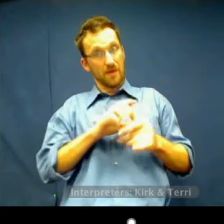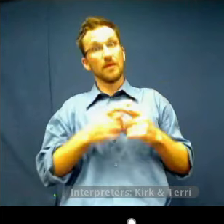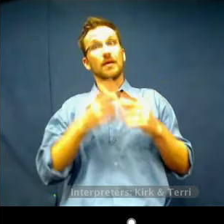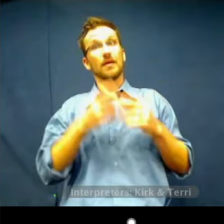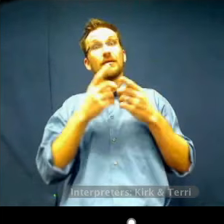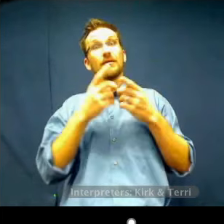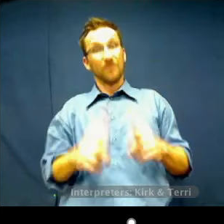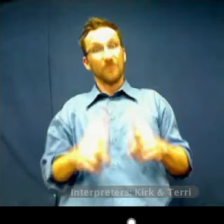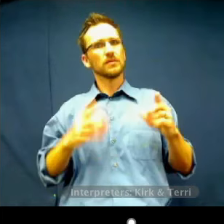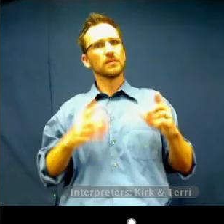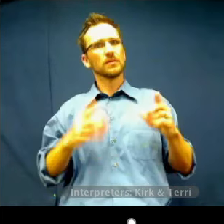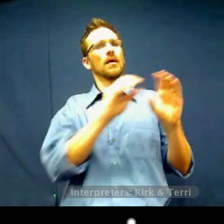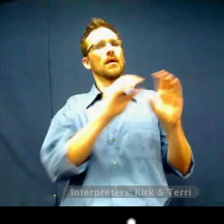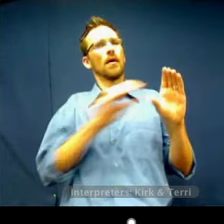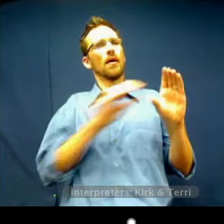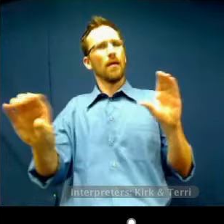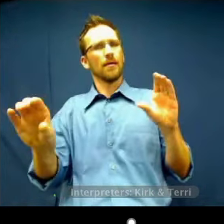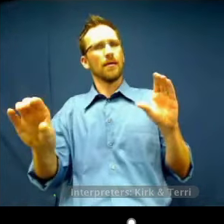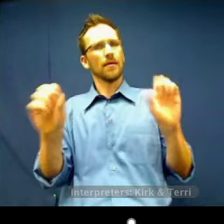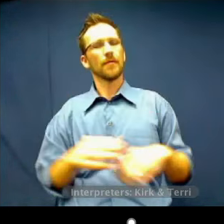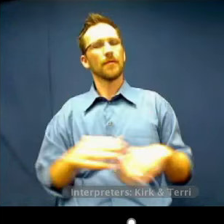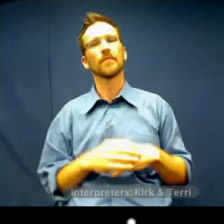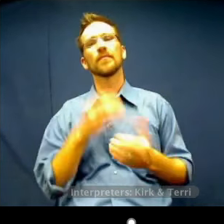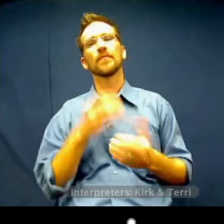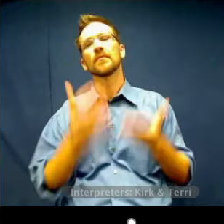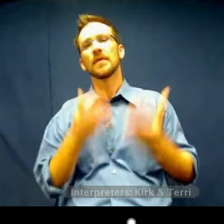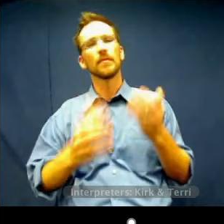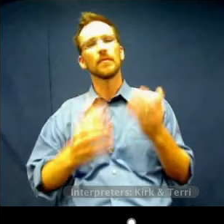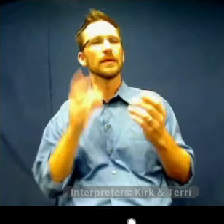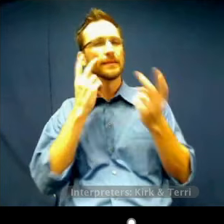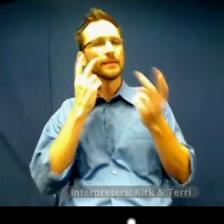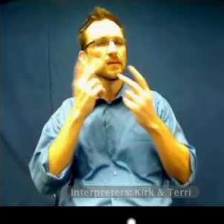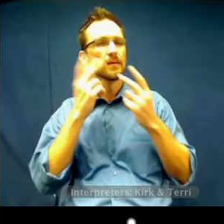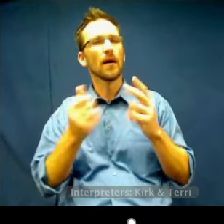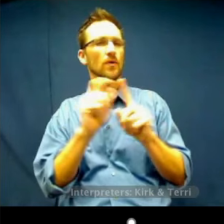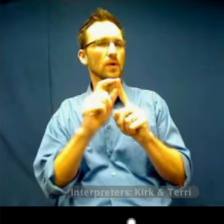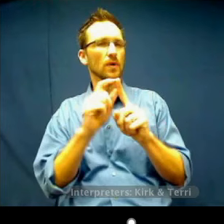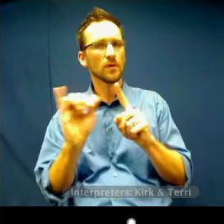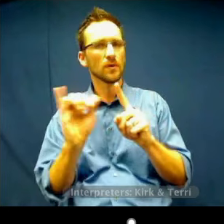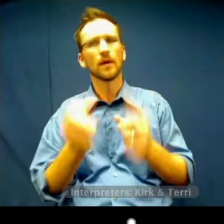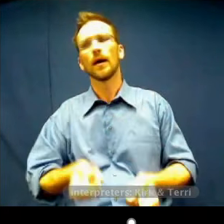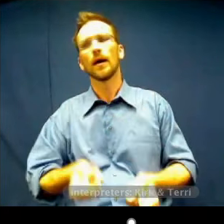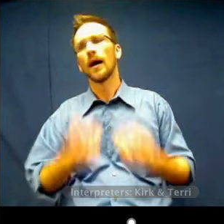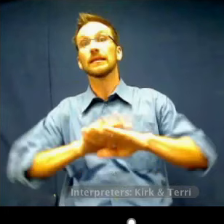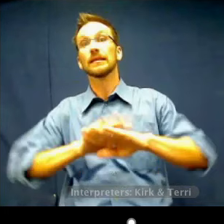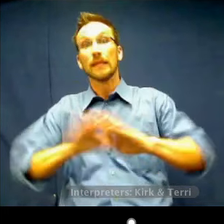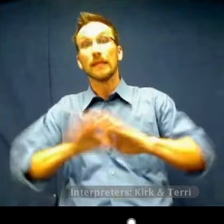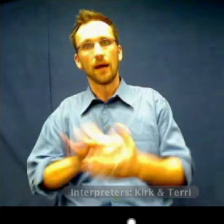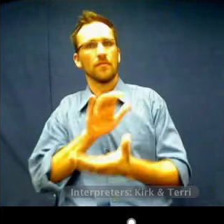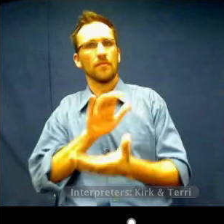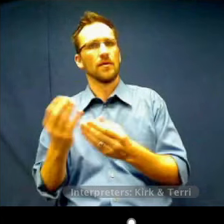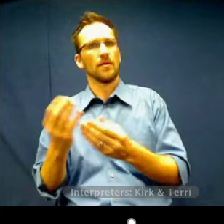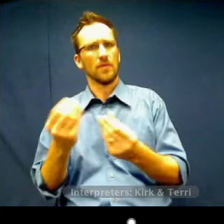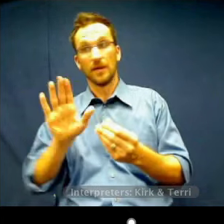So you'll hear other terminology about the amount of non-marital property each spouse has. You hear